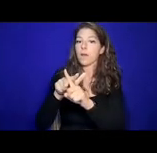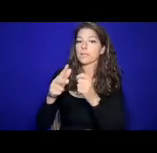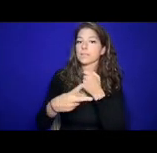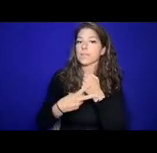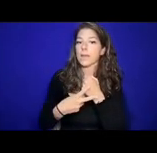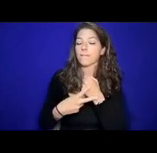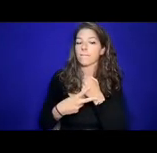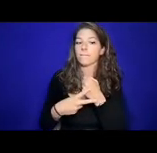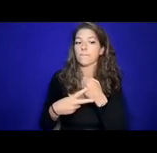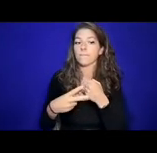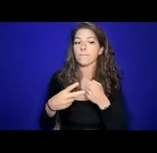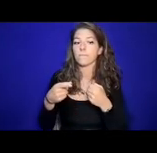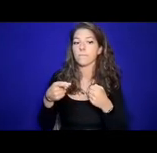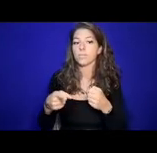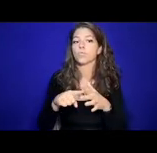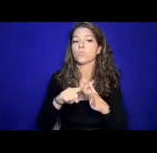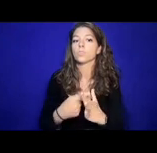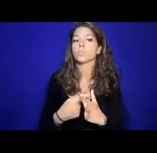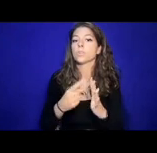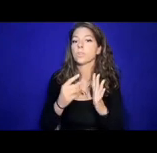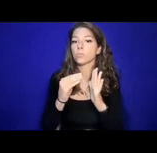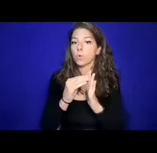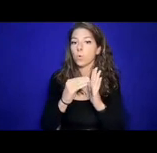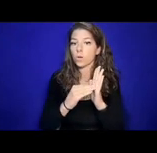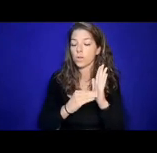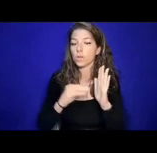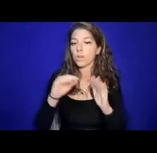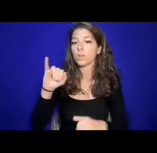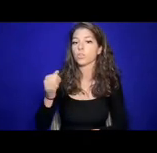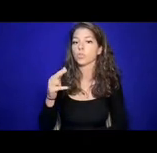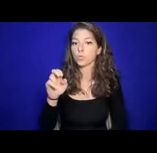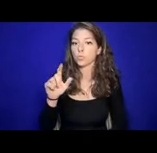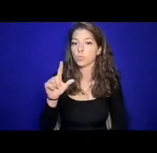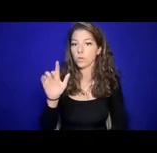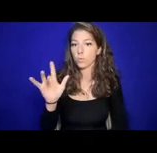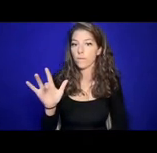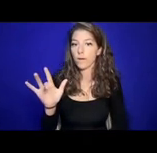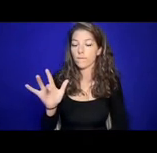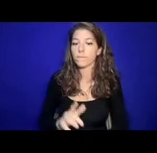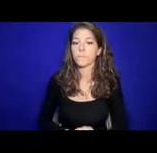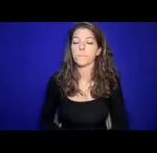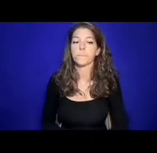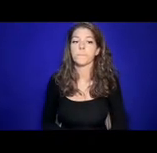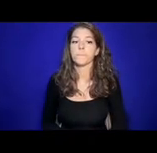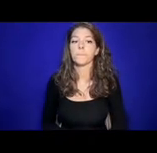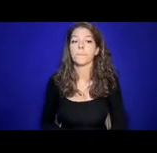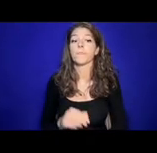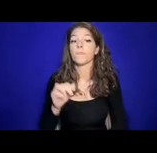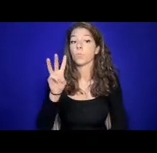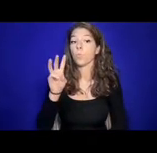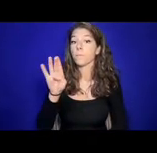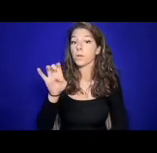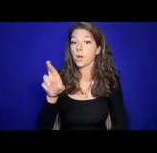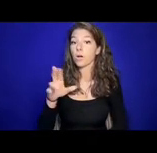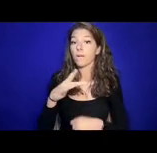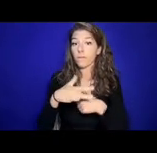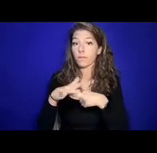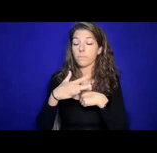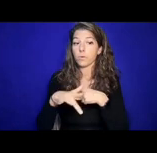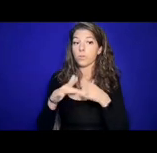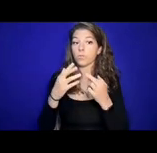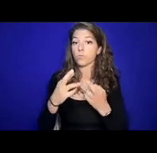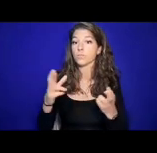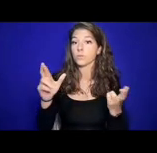Save. This was originally recorded in June of 2025. This webinar is available in our